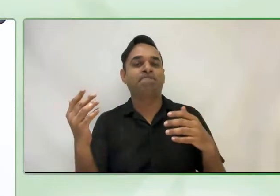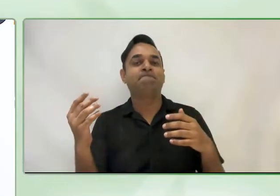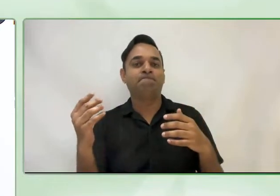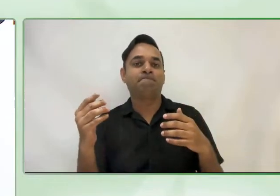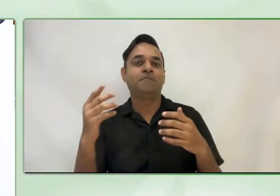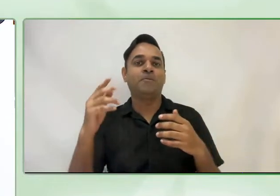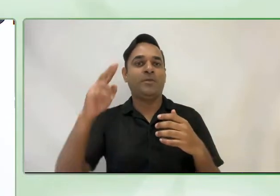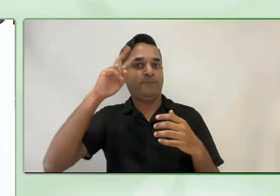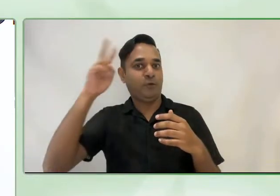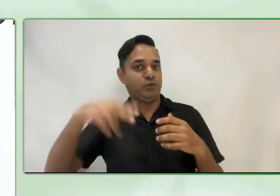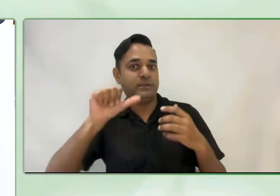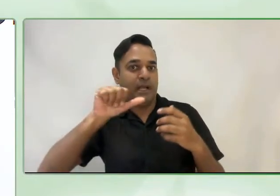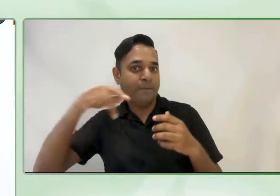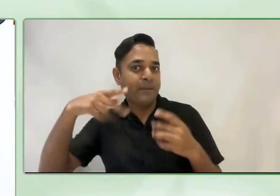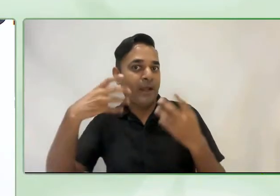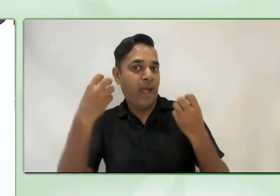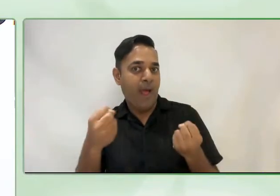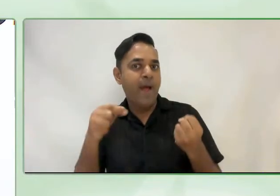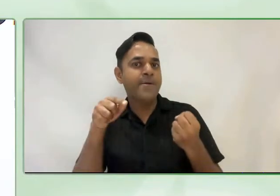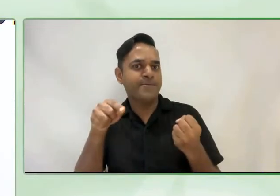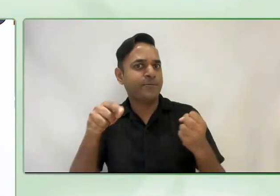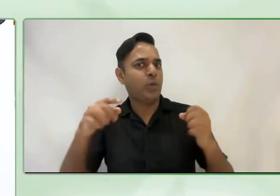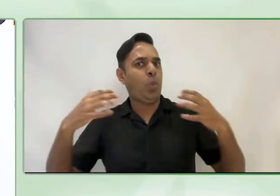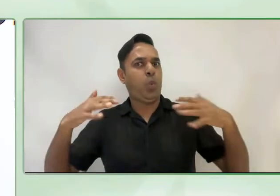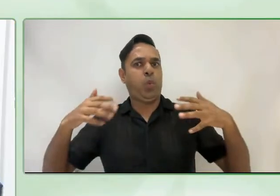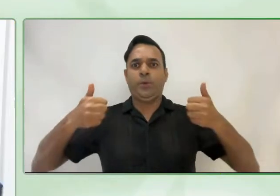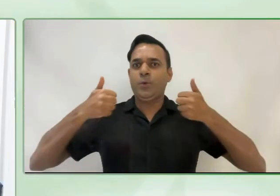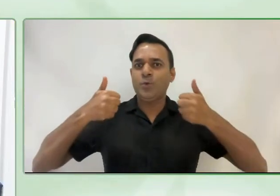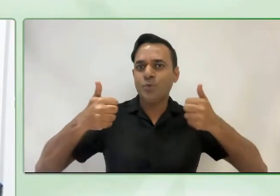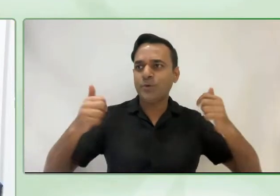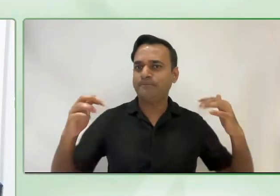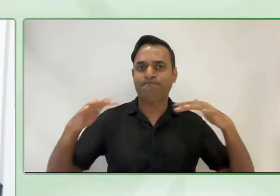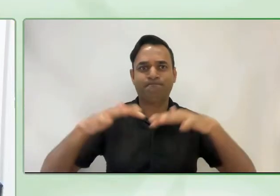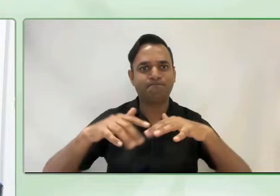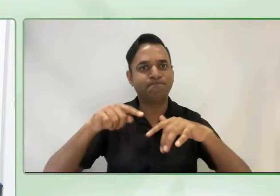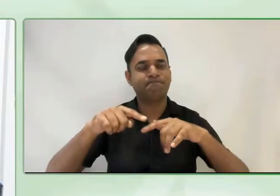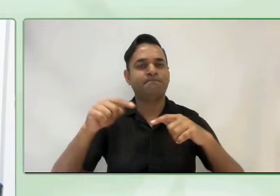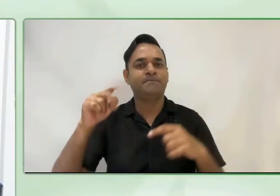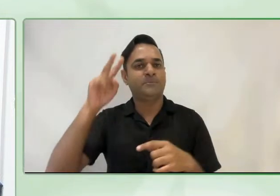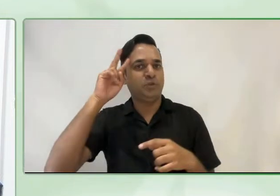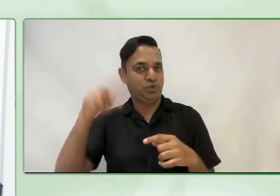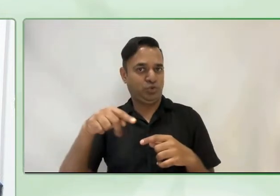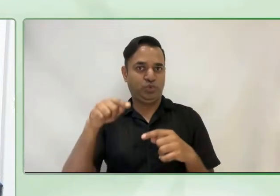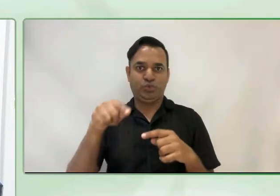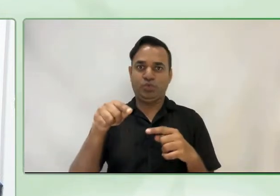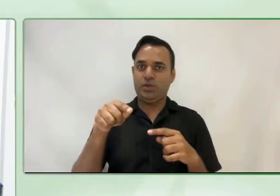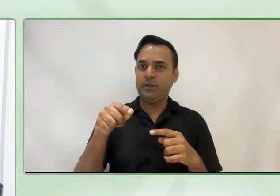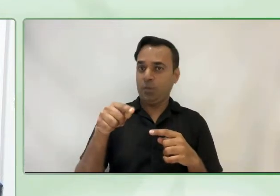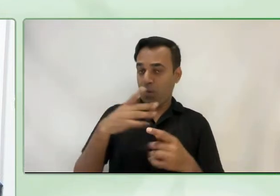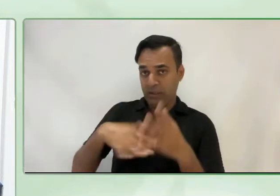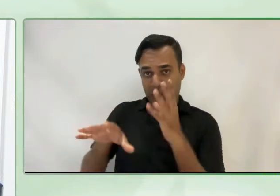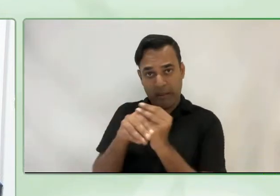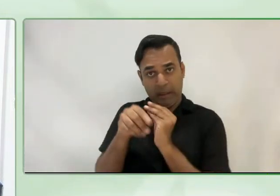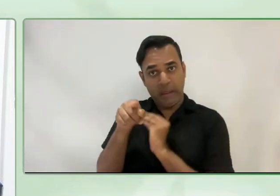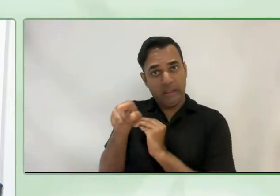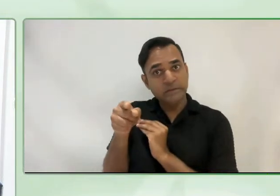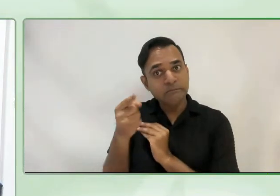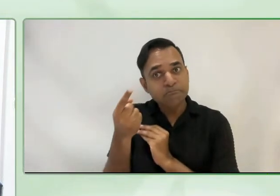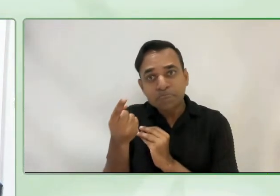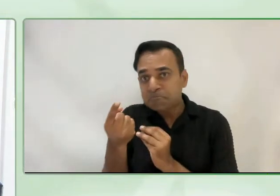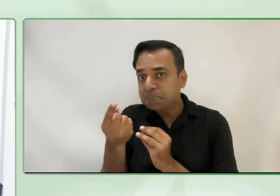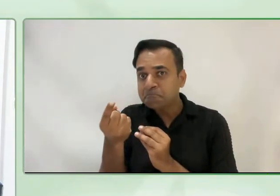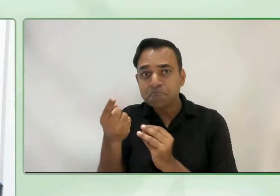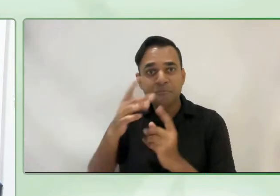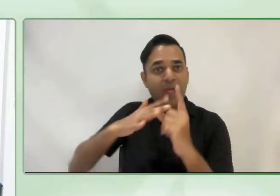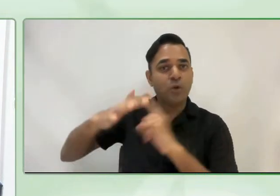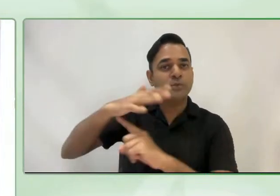about the ecosystem in Vienna that you are giving access to all the participants of the Discover Vienna programs? Thank